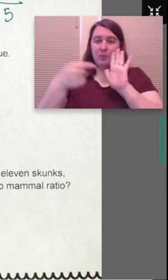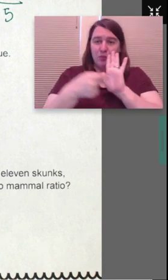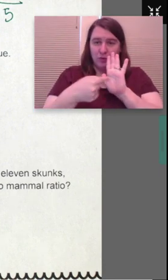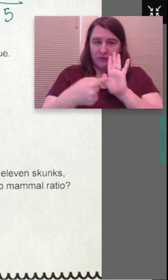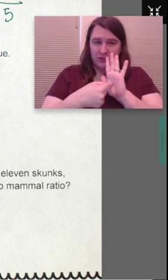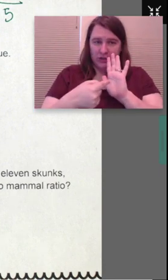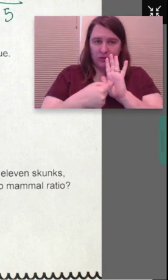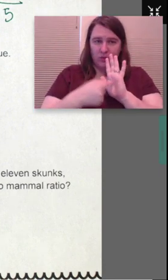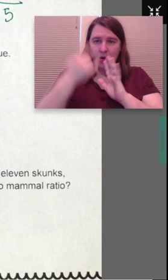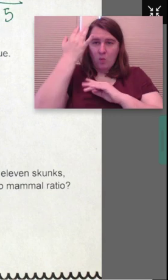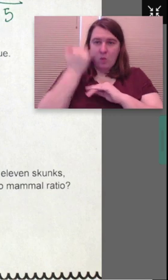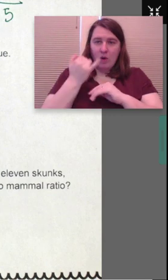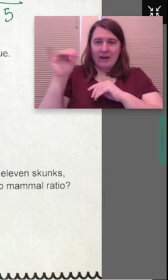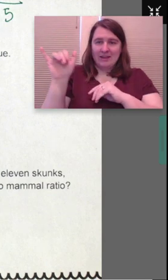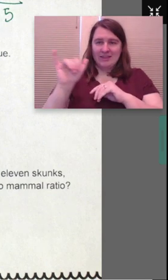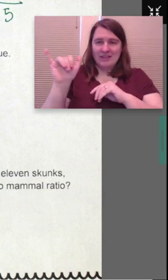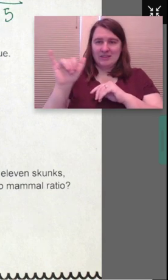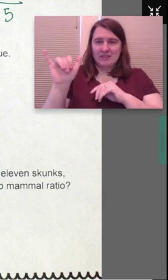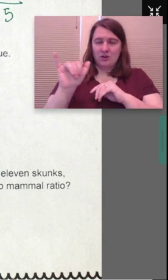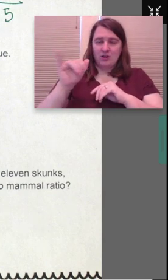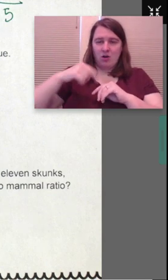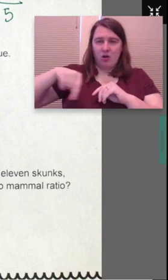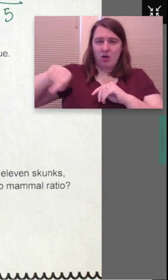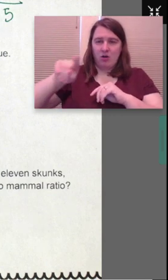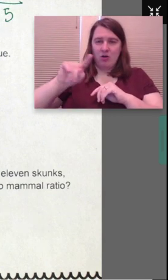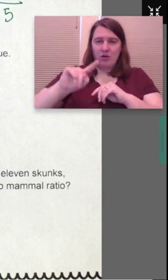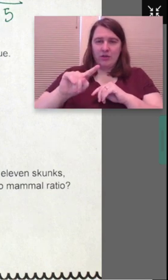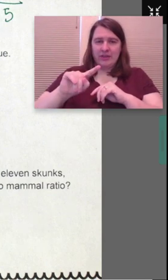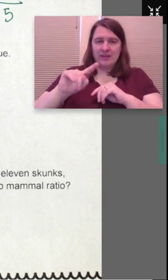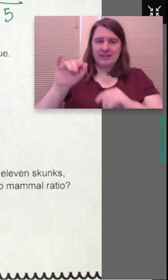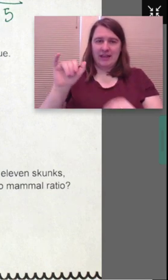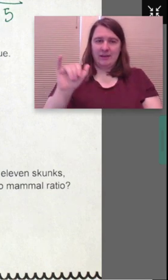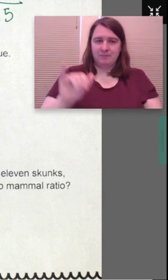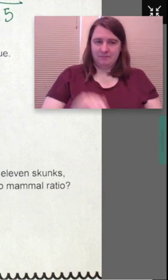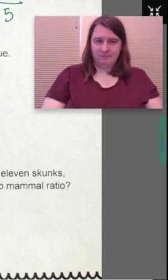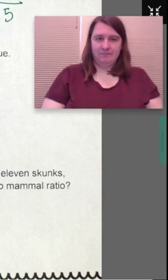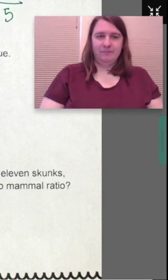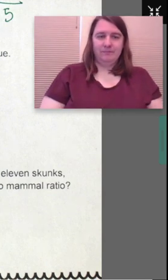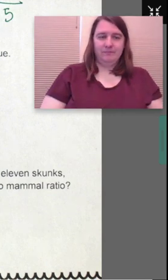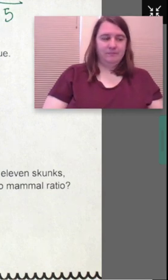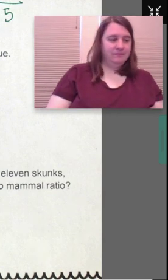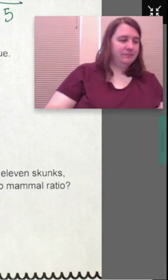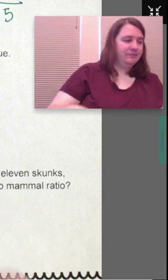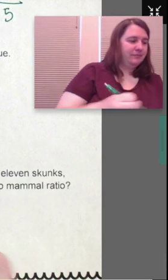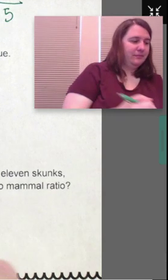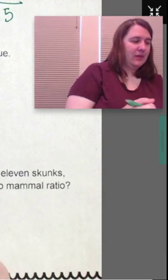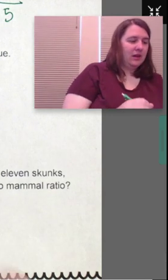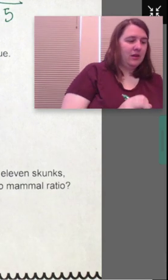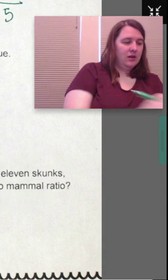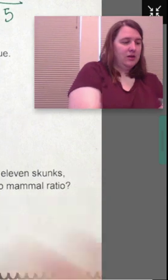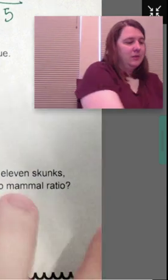Okay, I'm going to prove to you why these are all the same.